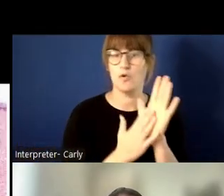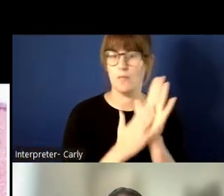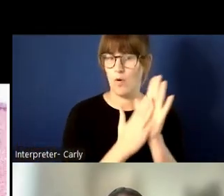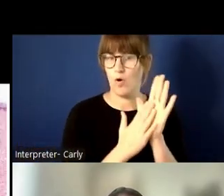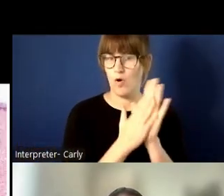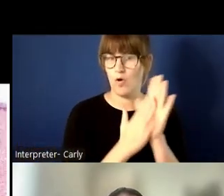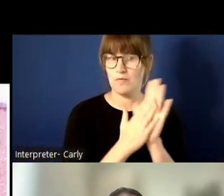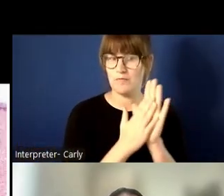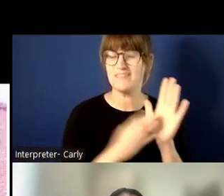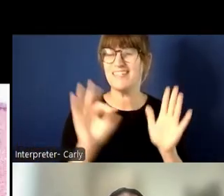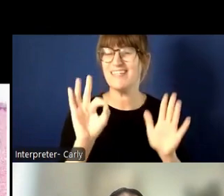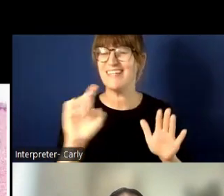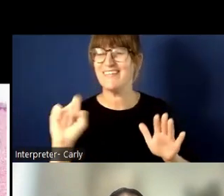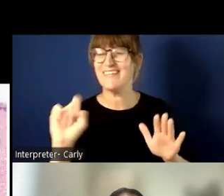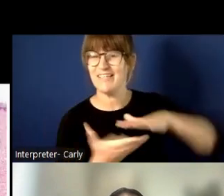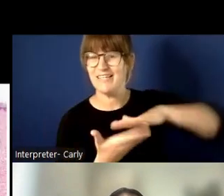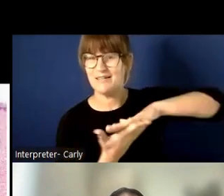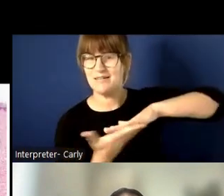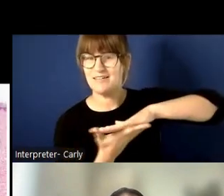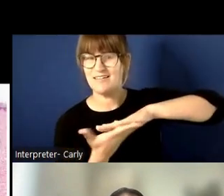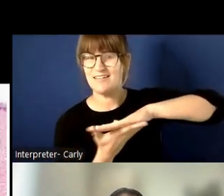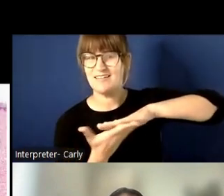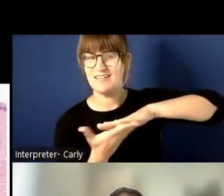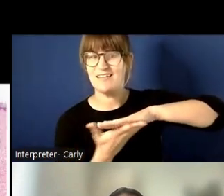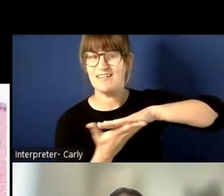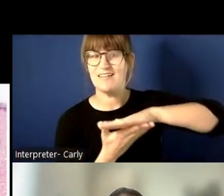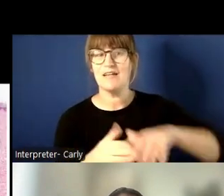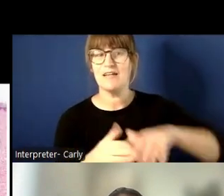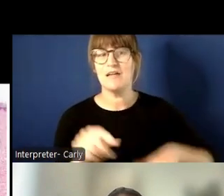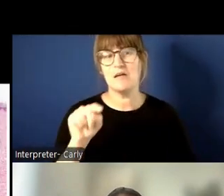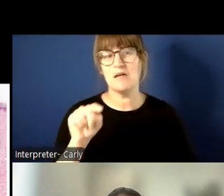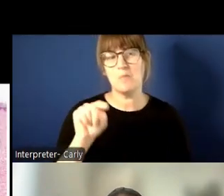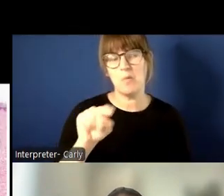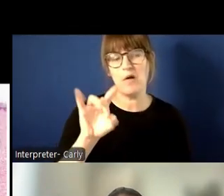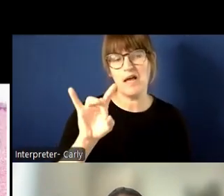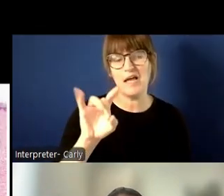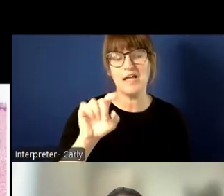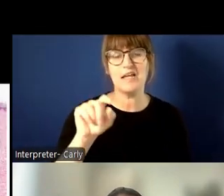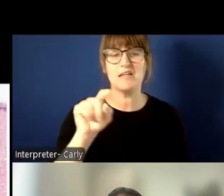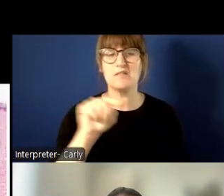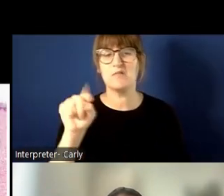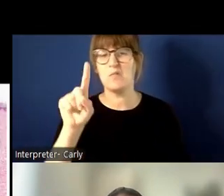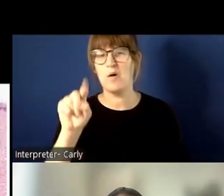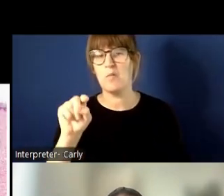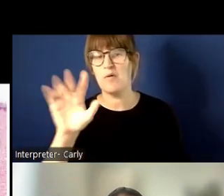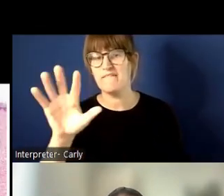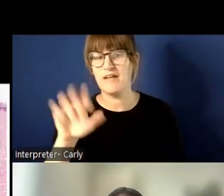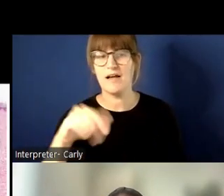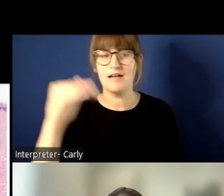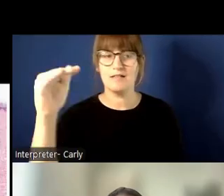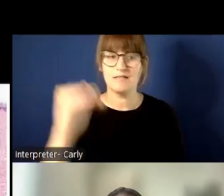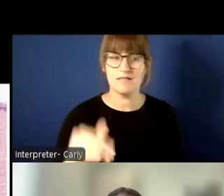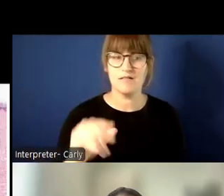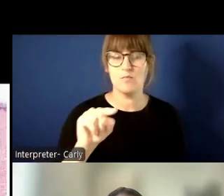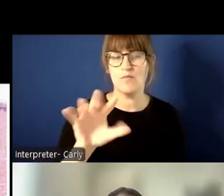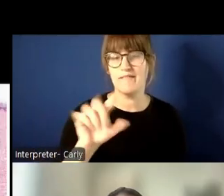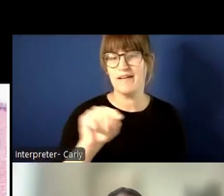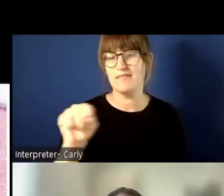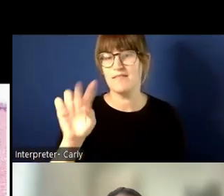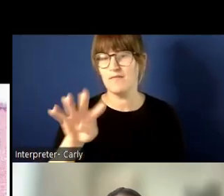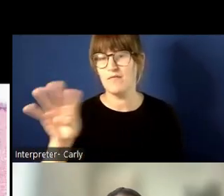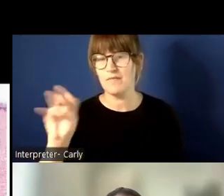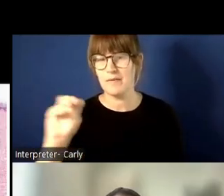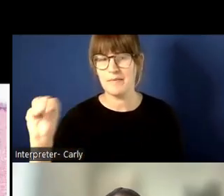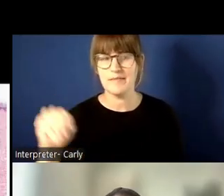your soles. So it's about 0.8 to 1.5 millimeters on your palms and about 0.5 to 4 millimeters on the bottom of your feet. And where is your